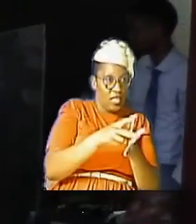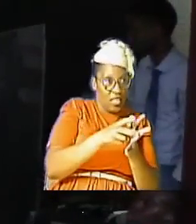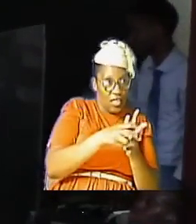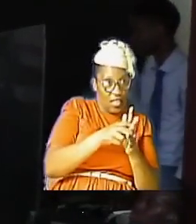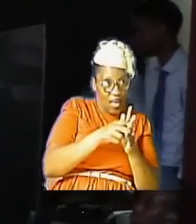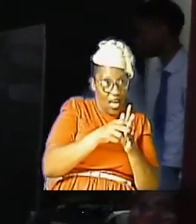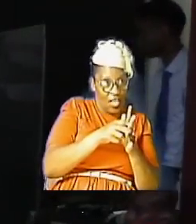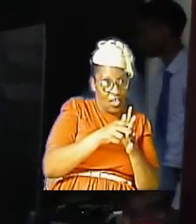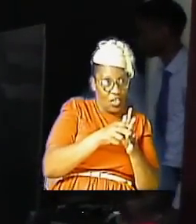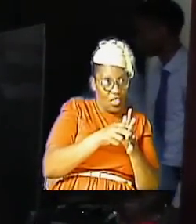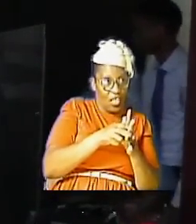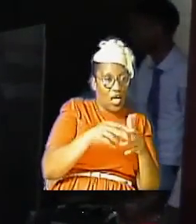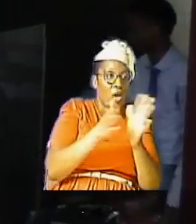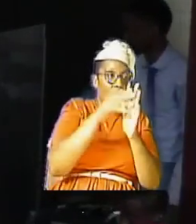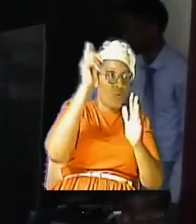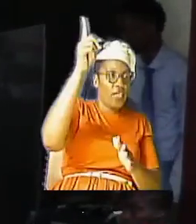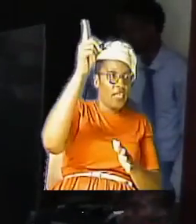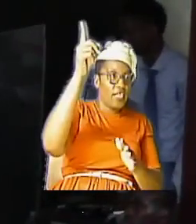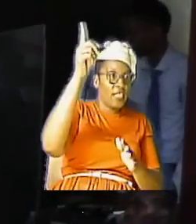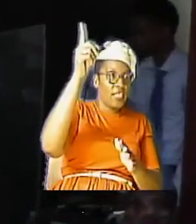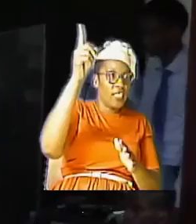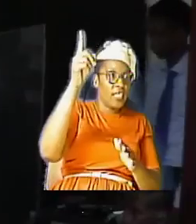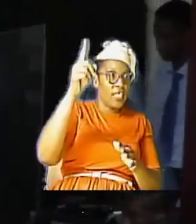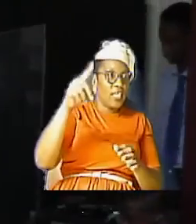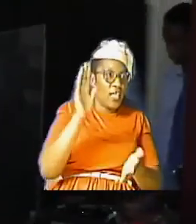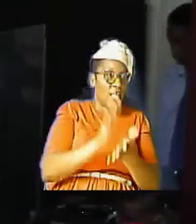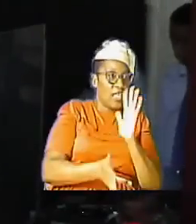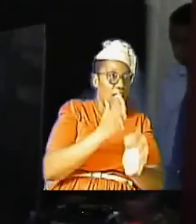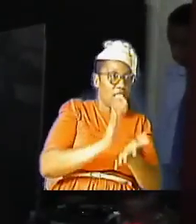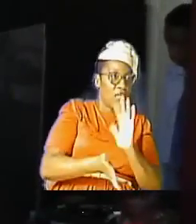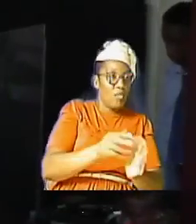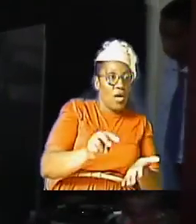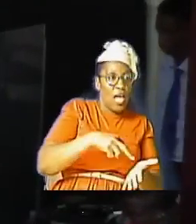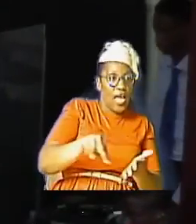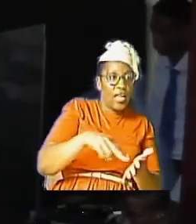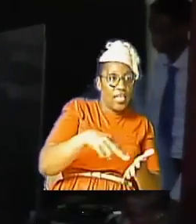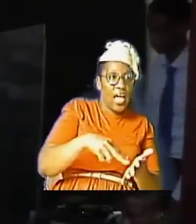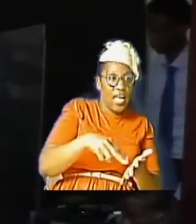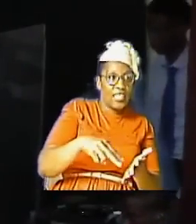harp. Praise him with the timbrel and dance.